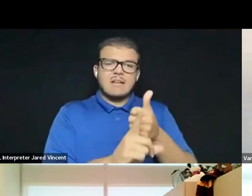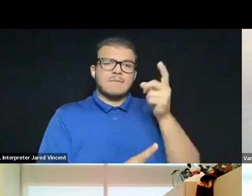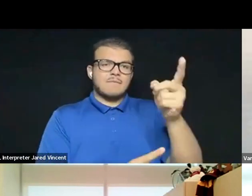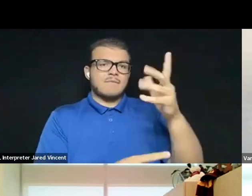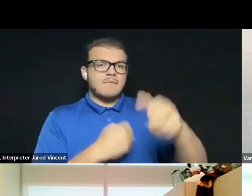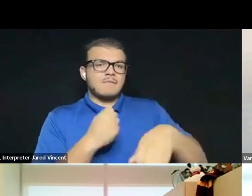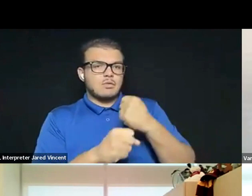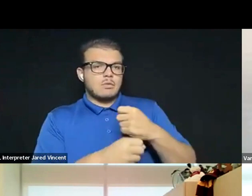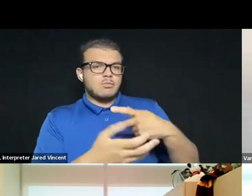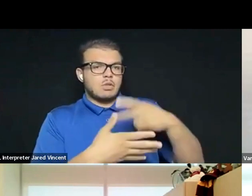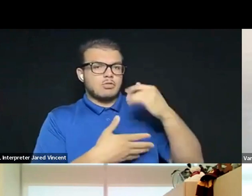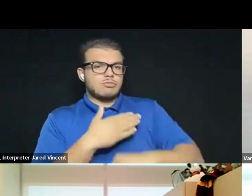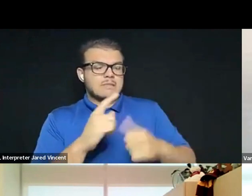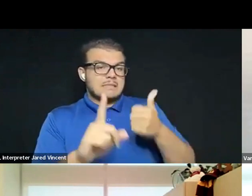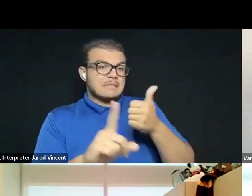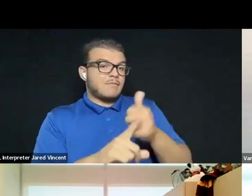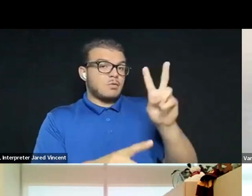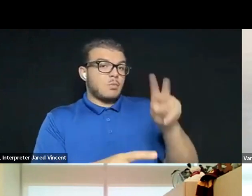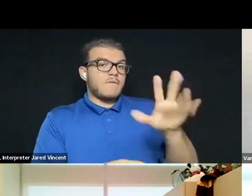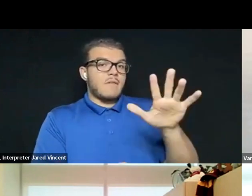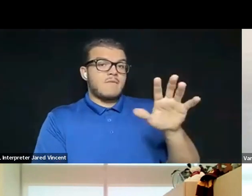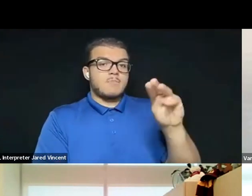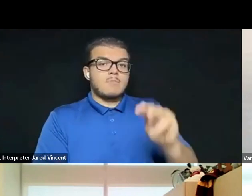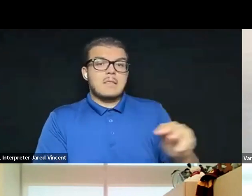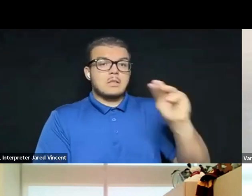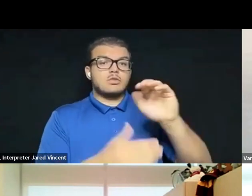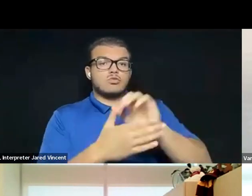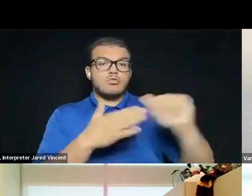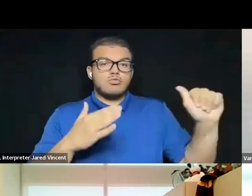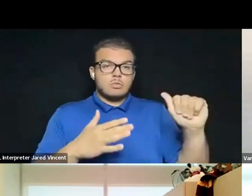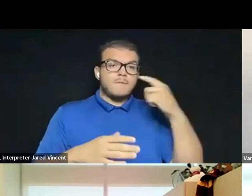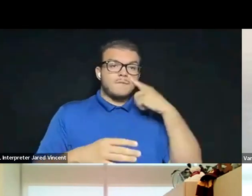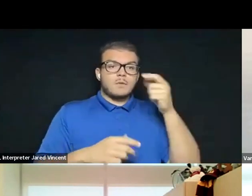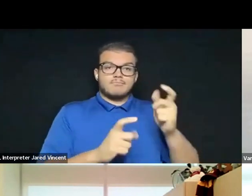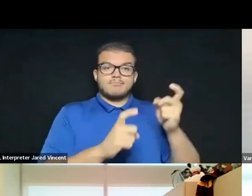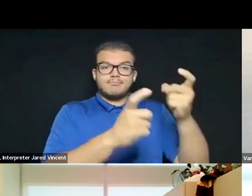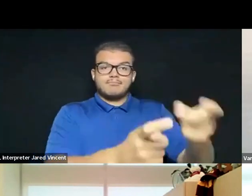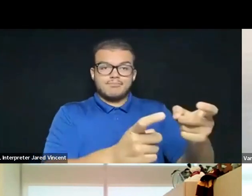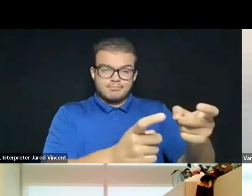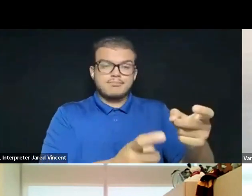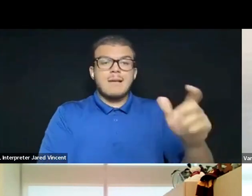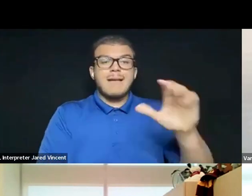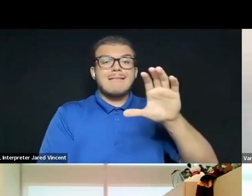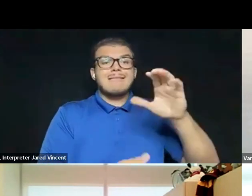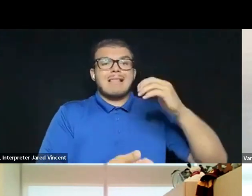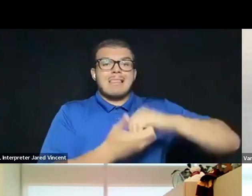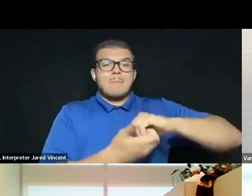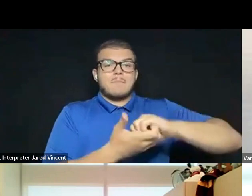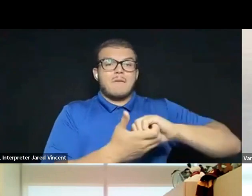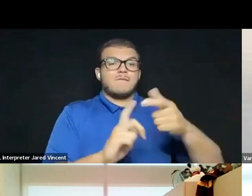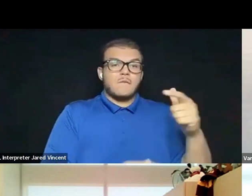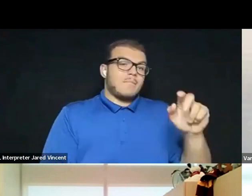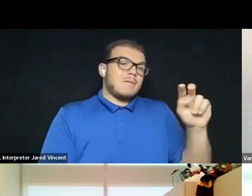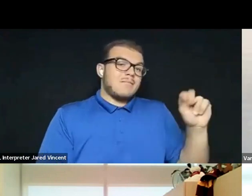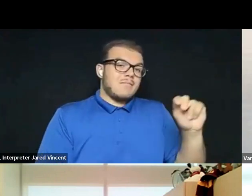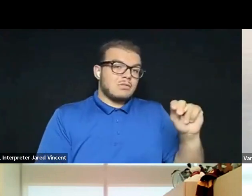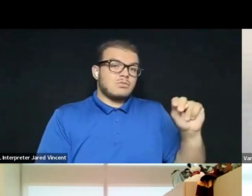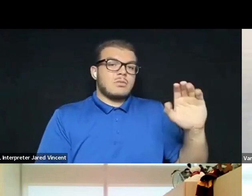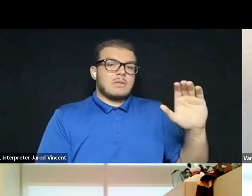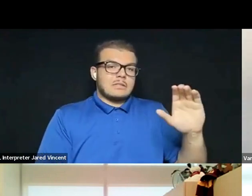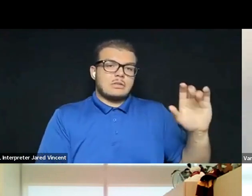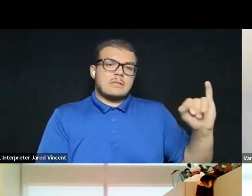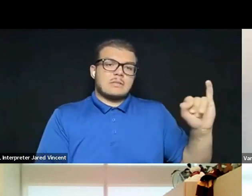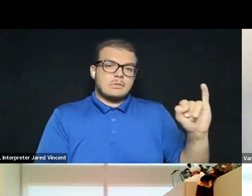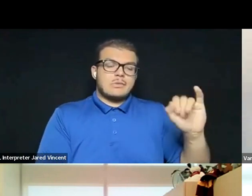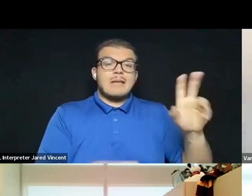and it was $2.5 million granted to our Greensboro Health Disparities Collaborative from the National Cancer Institute. I was